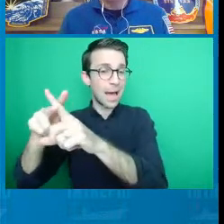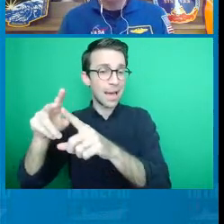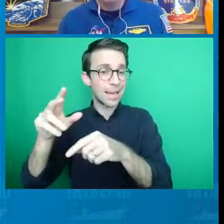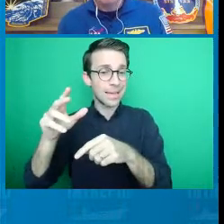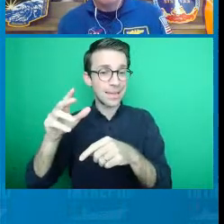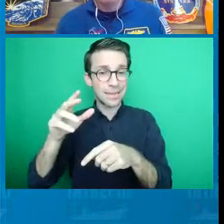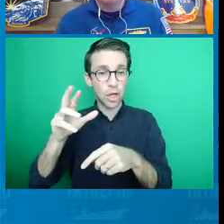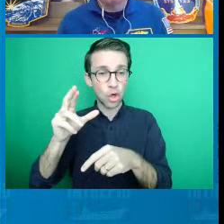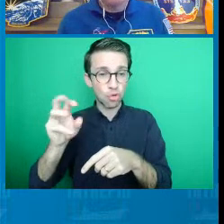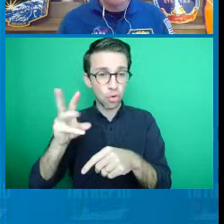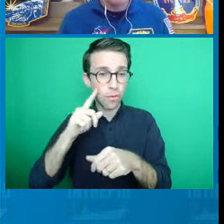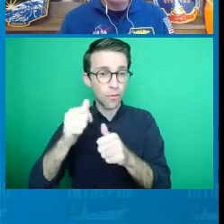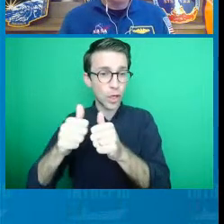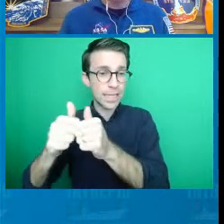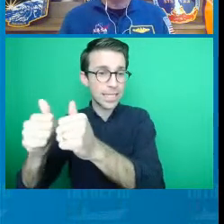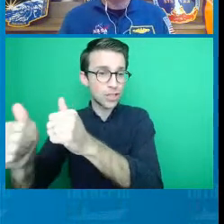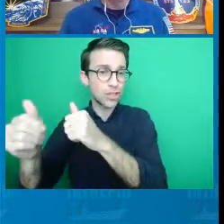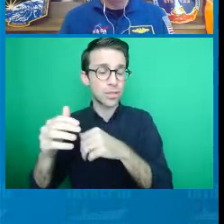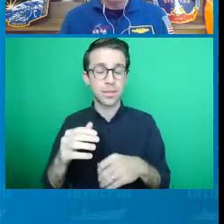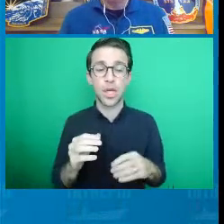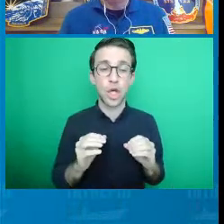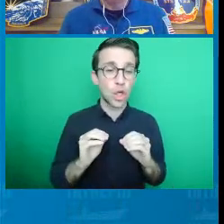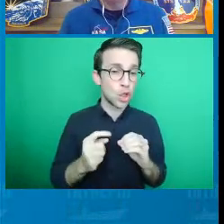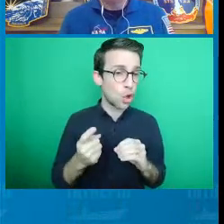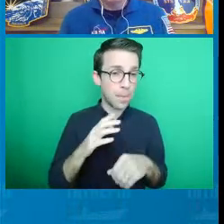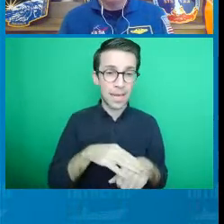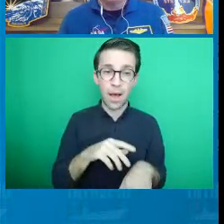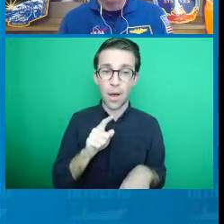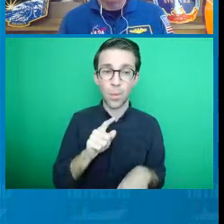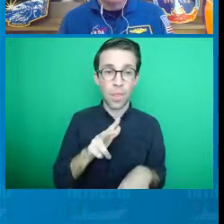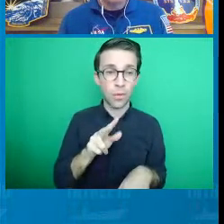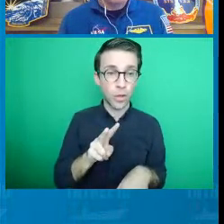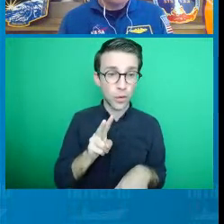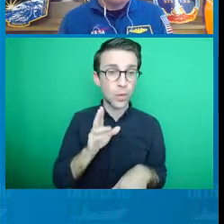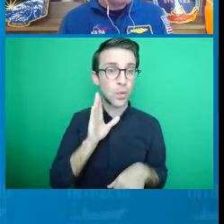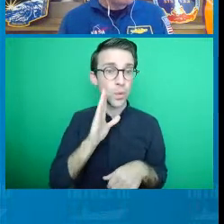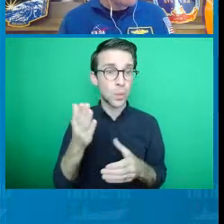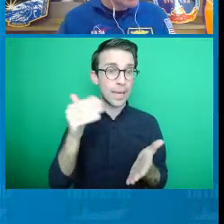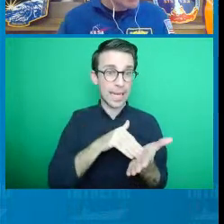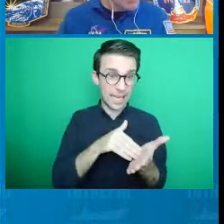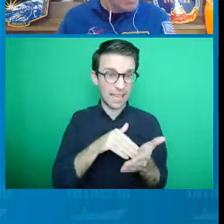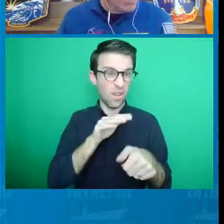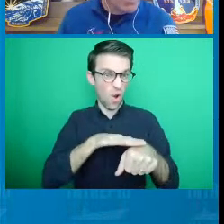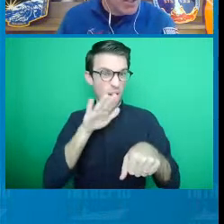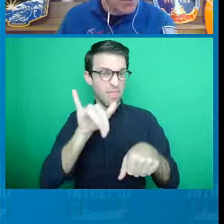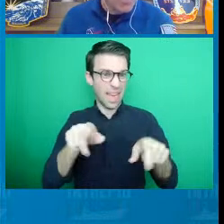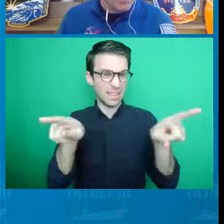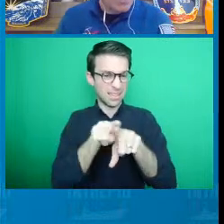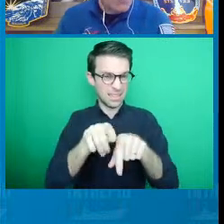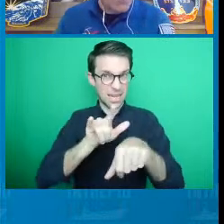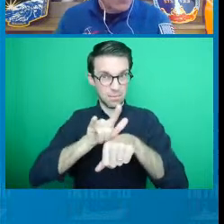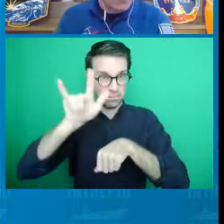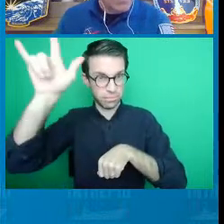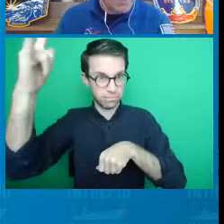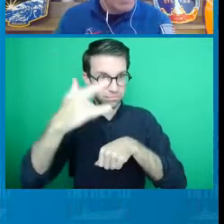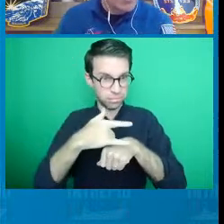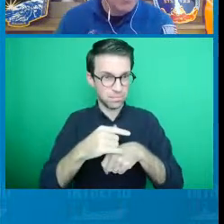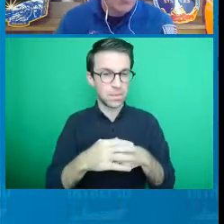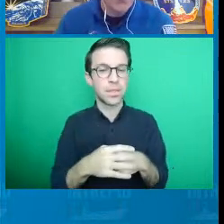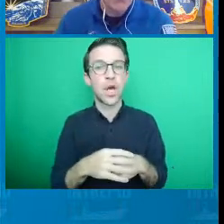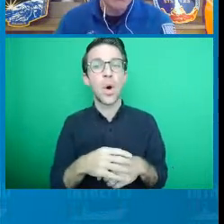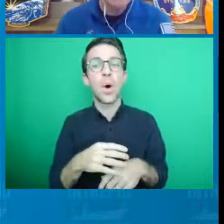no way anybody on 132 was going to have the opportunity to fly on a space shuttle again. So